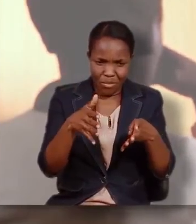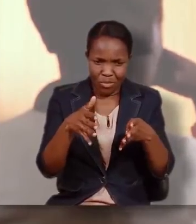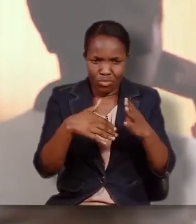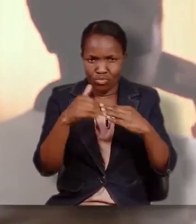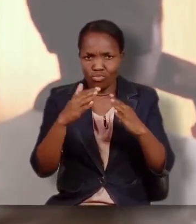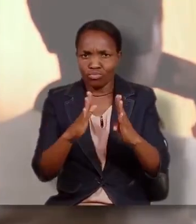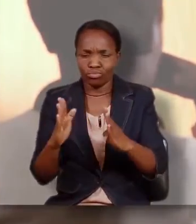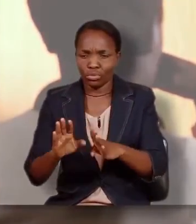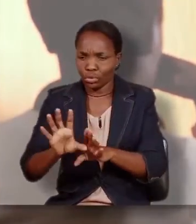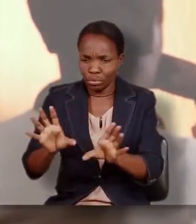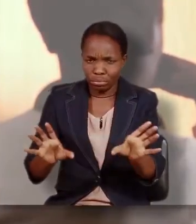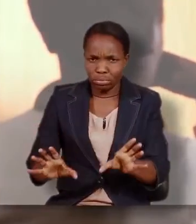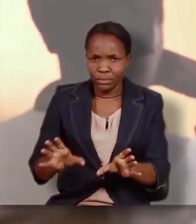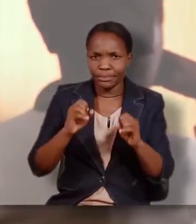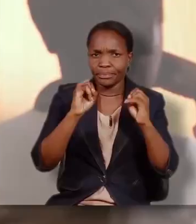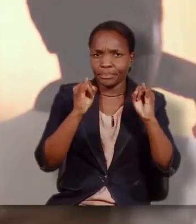to their reserves.